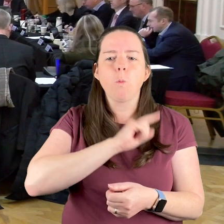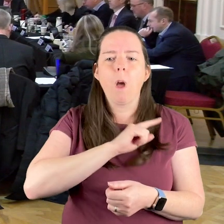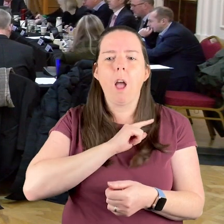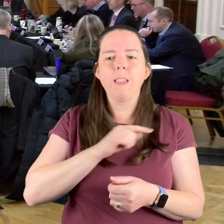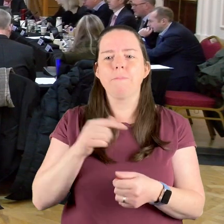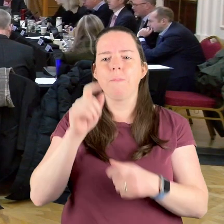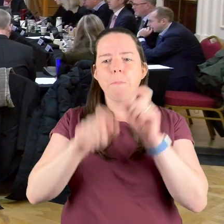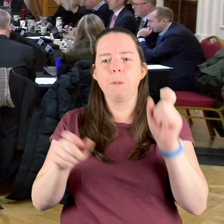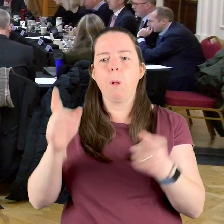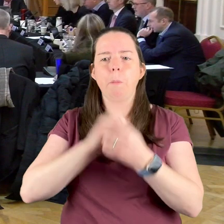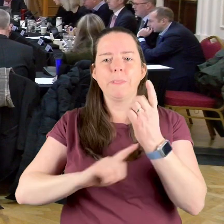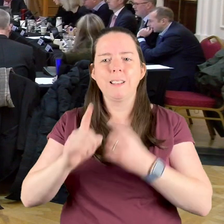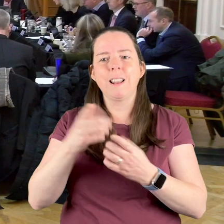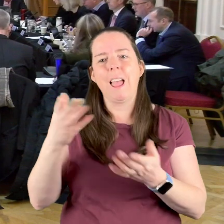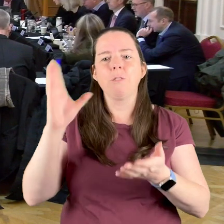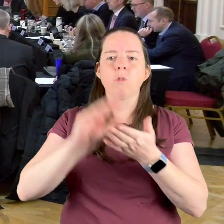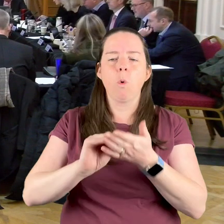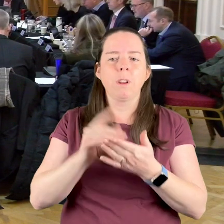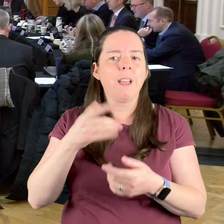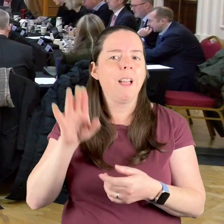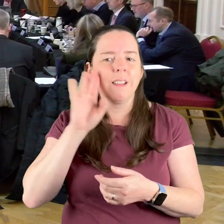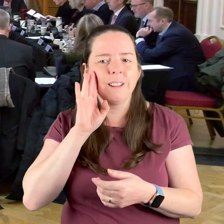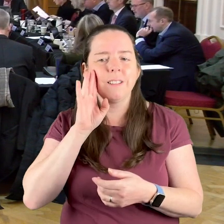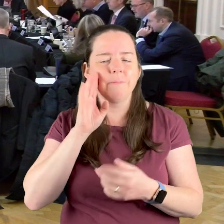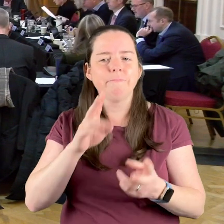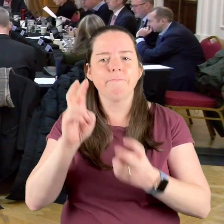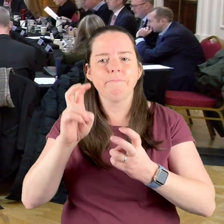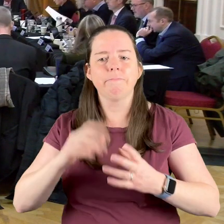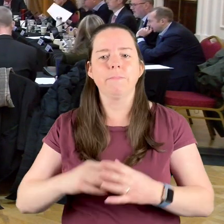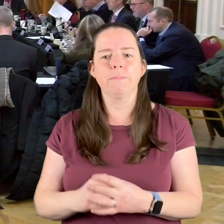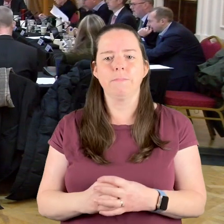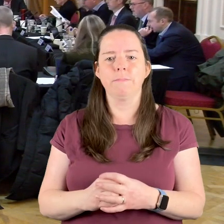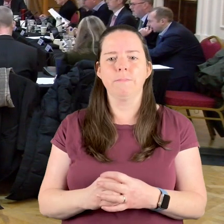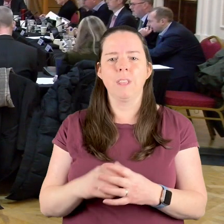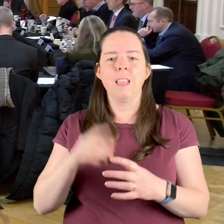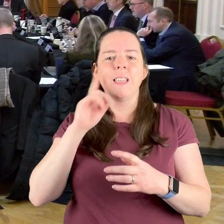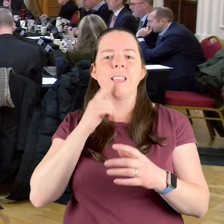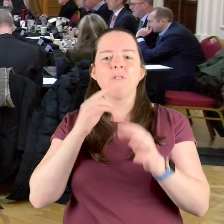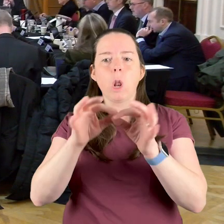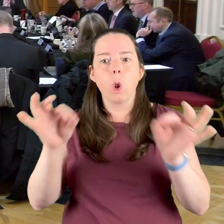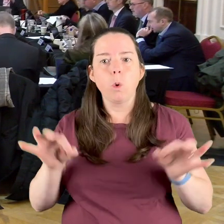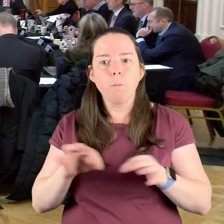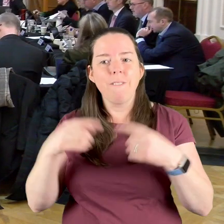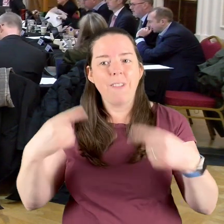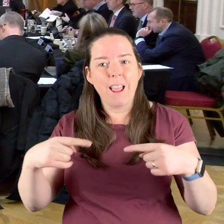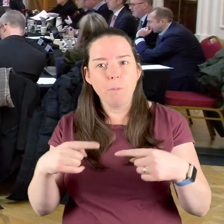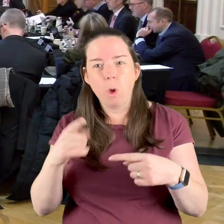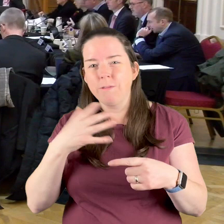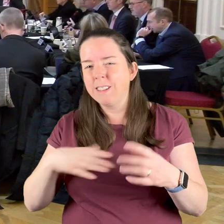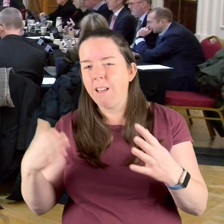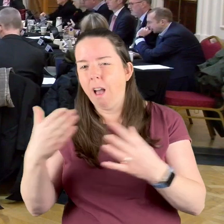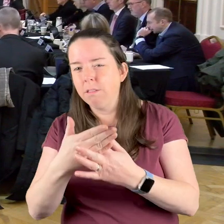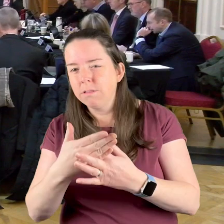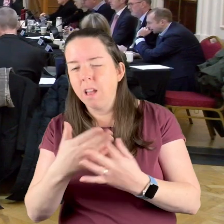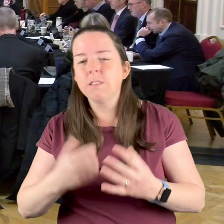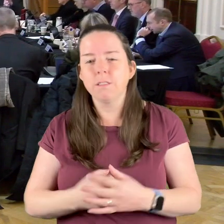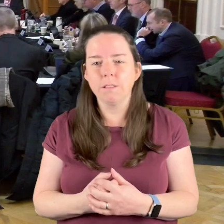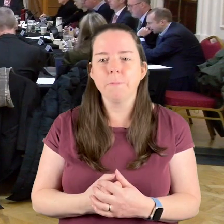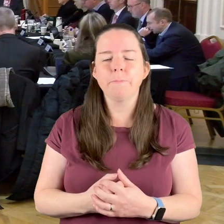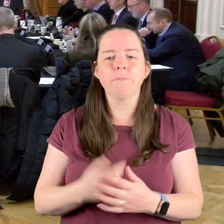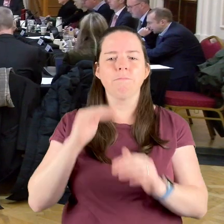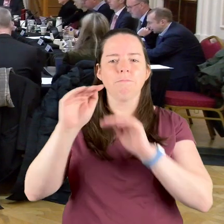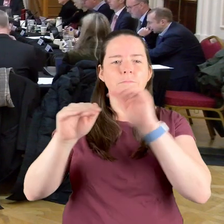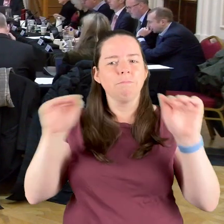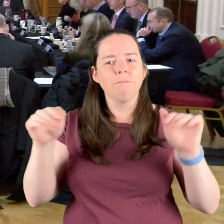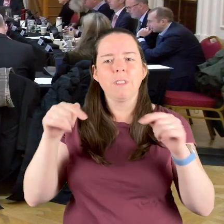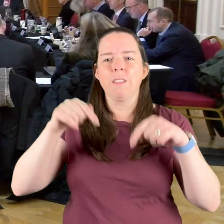benefit of people at the meeting, as well as the recording? A hearing room is available should anyone need to access it. Can